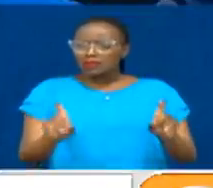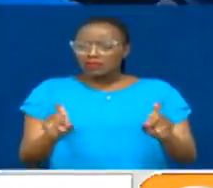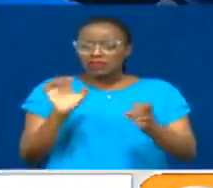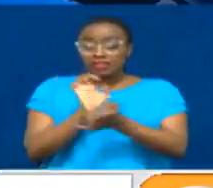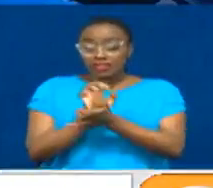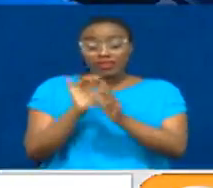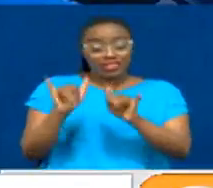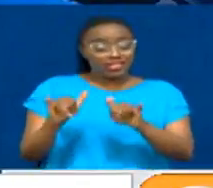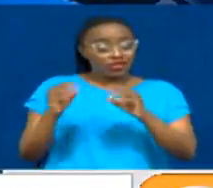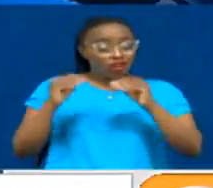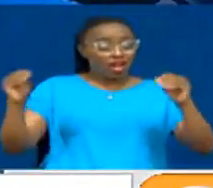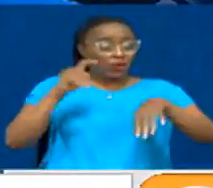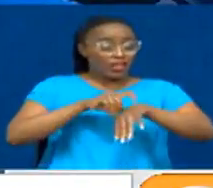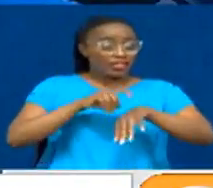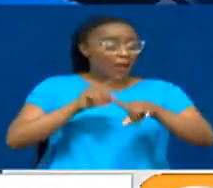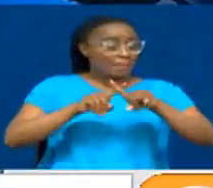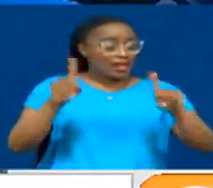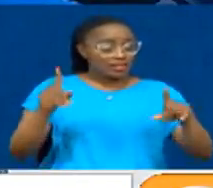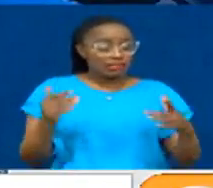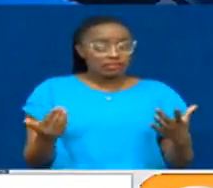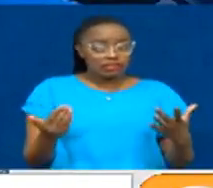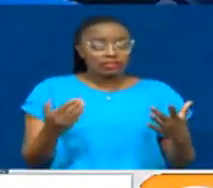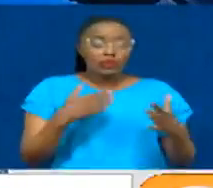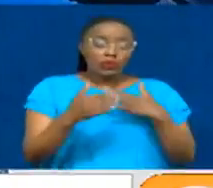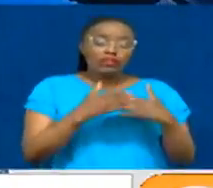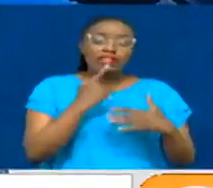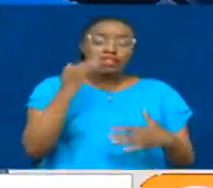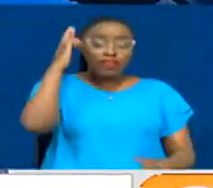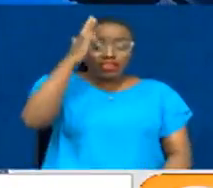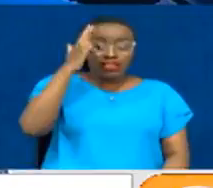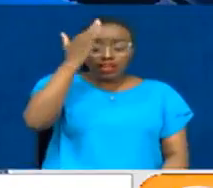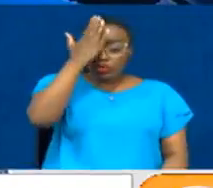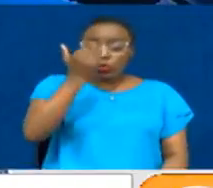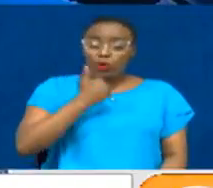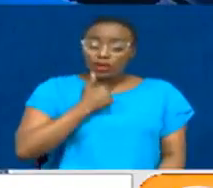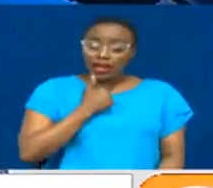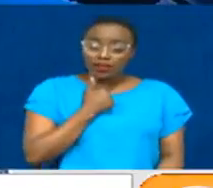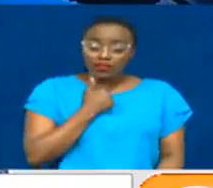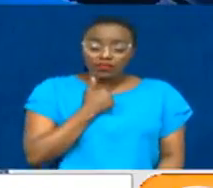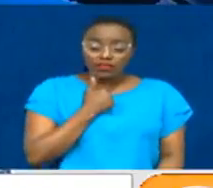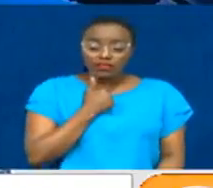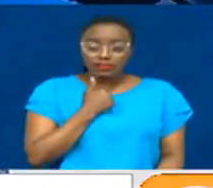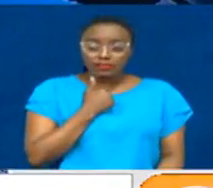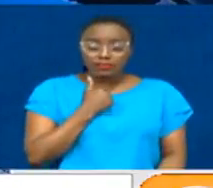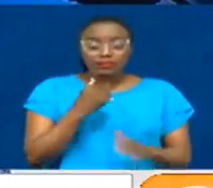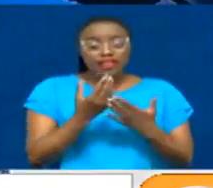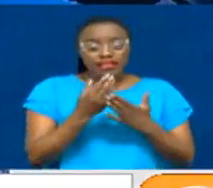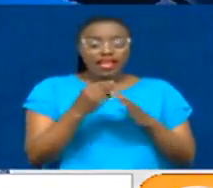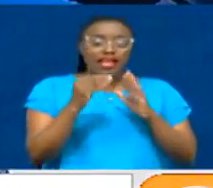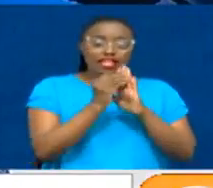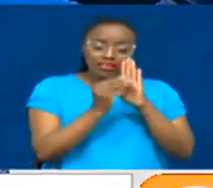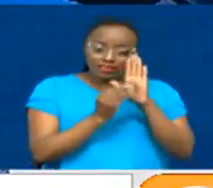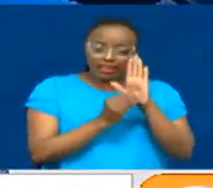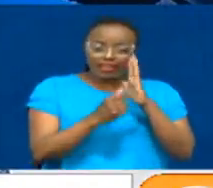takes a while. Mm-hmm. But as you said, you know, the reason we had that list of fame and